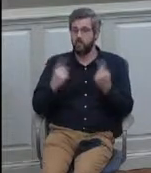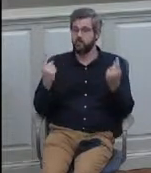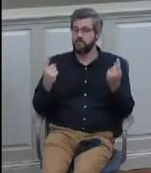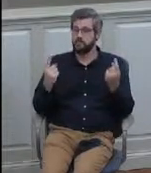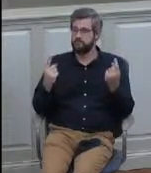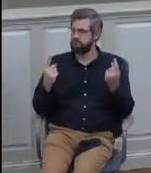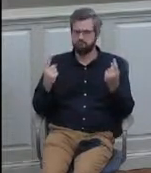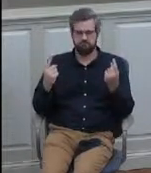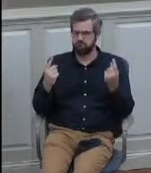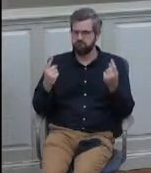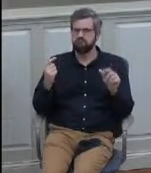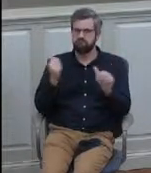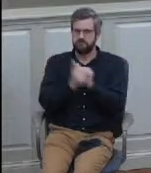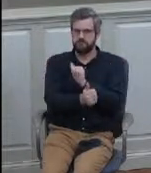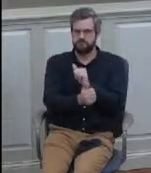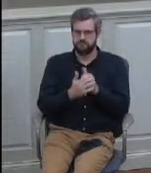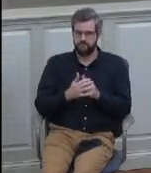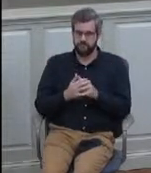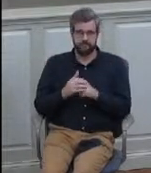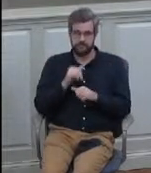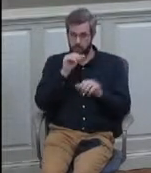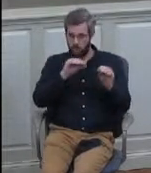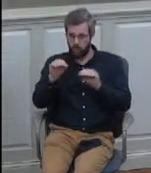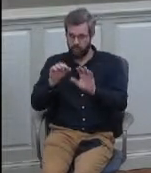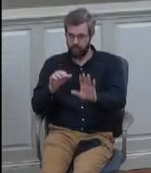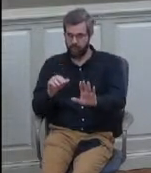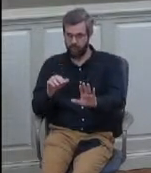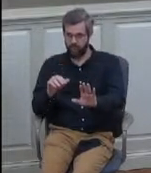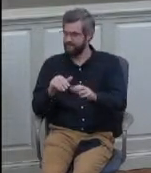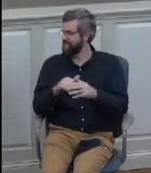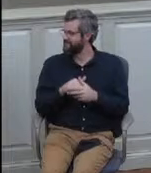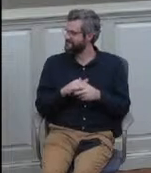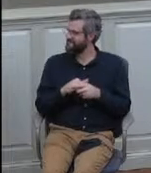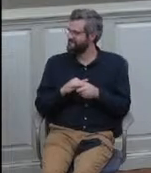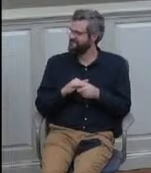sign. Motion carries. Do not move, sir.